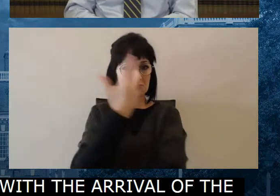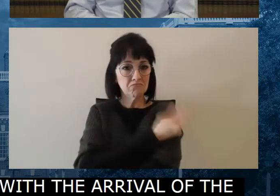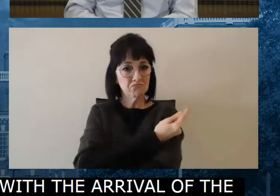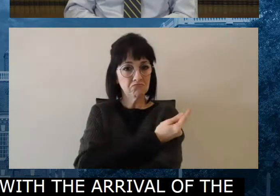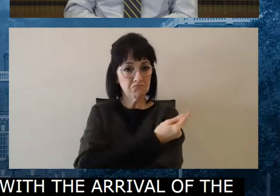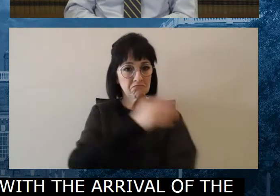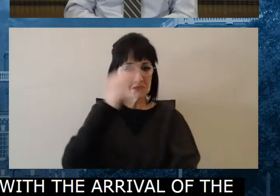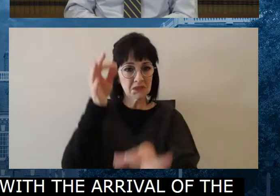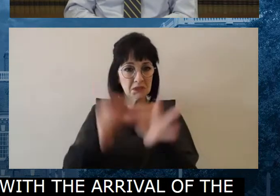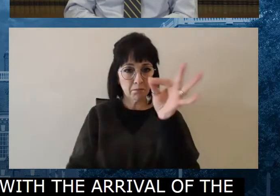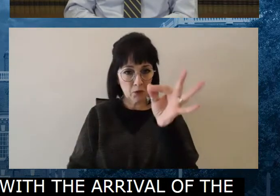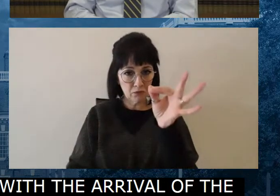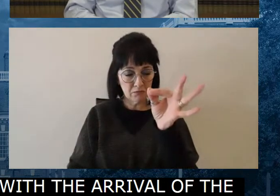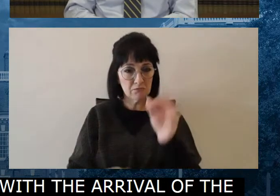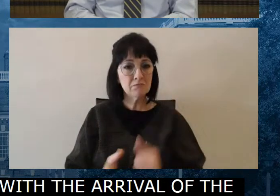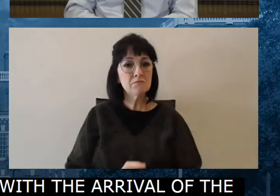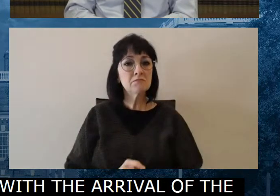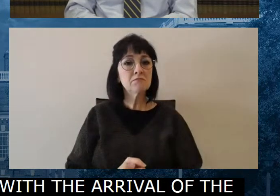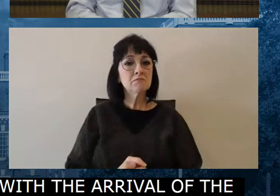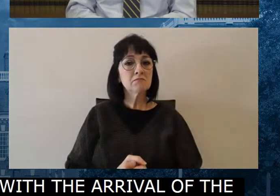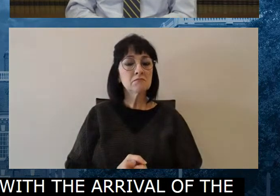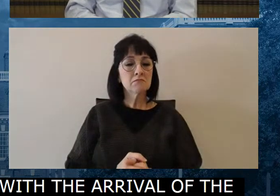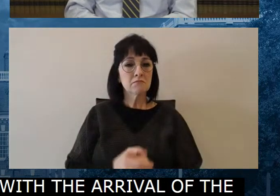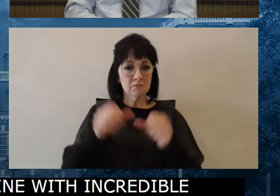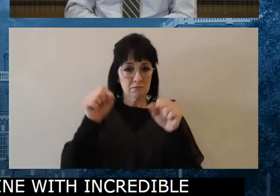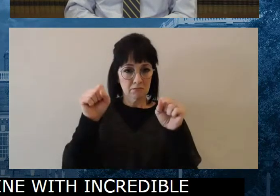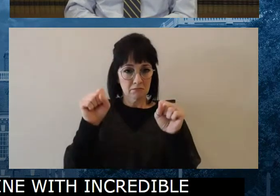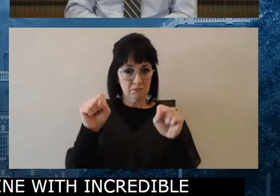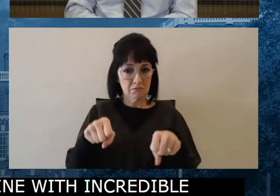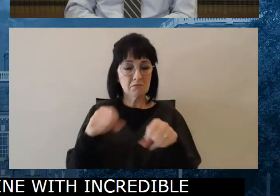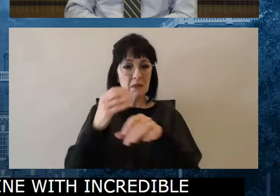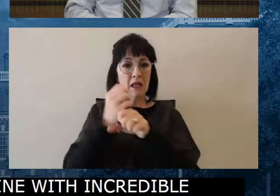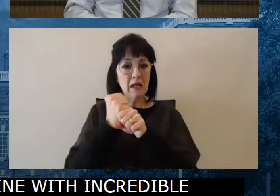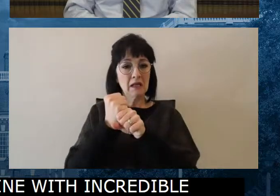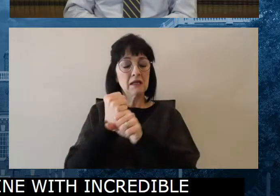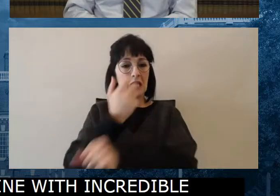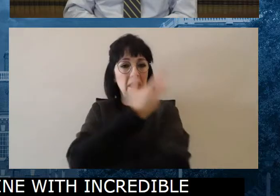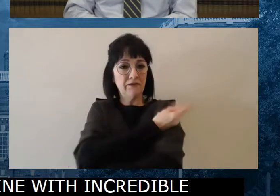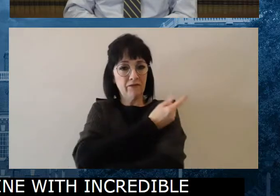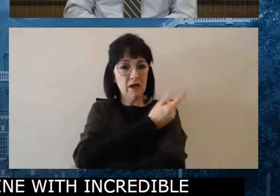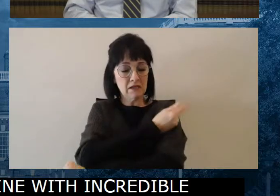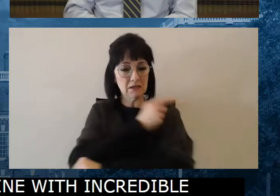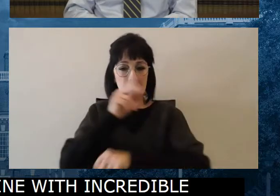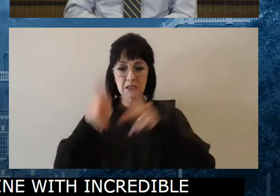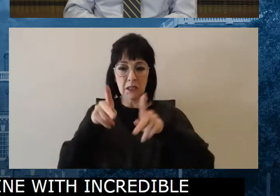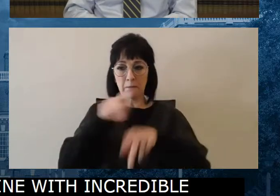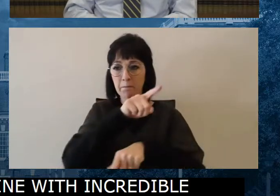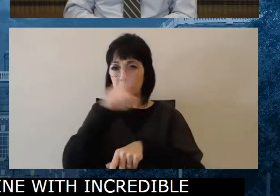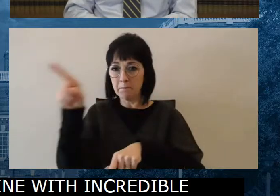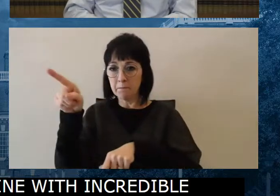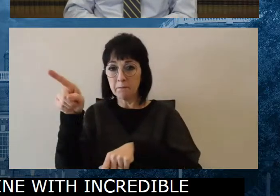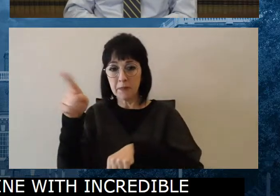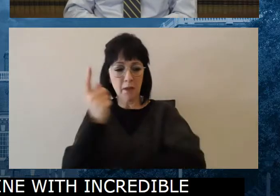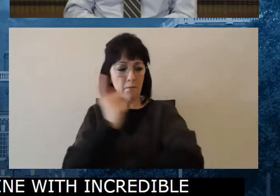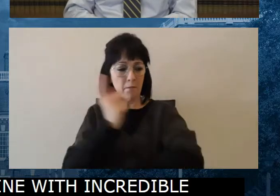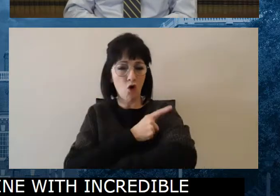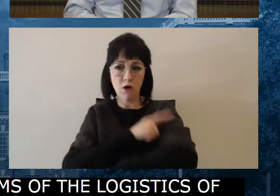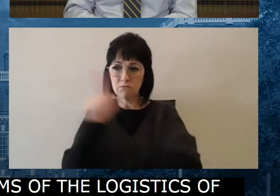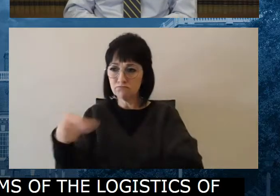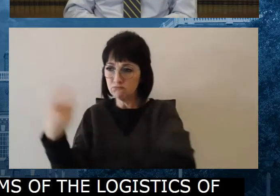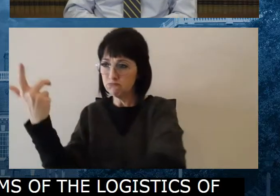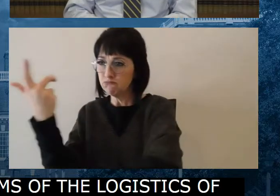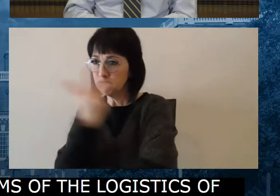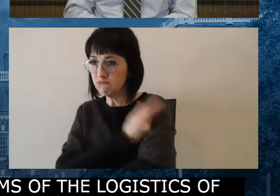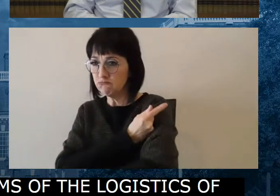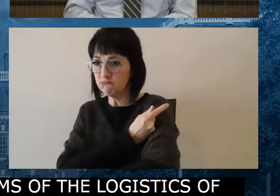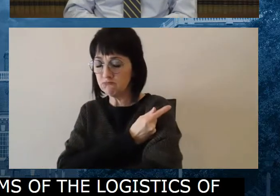in terms of the logistics of getting vaccines in people's arm and be able to count each one